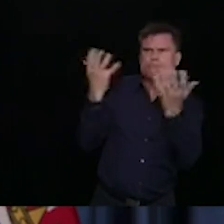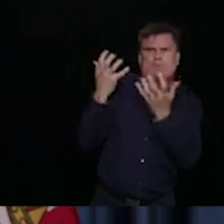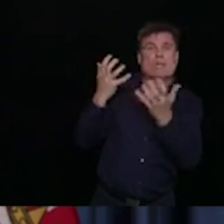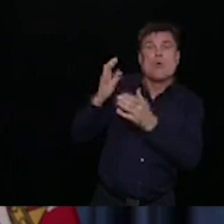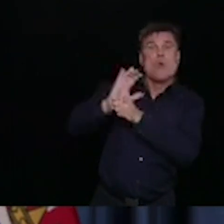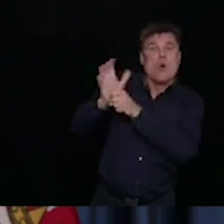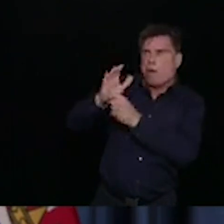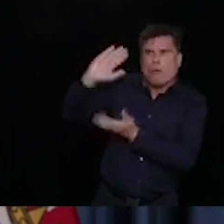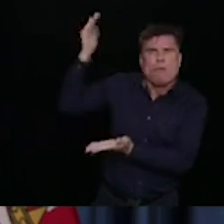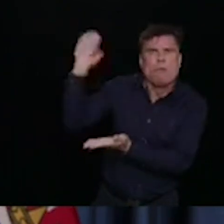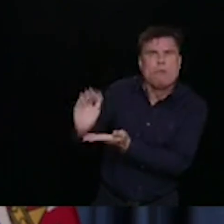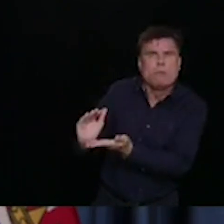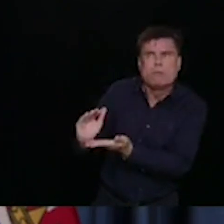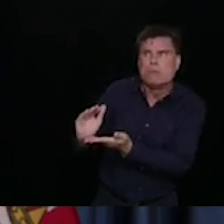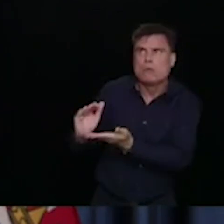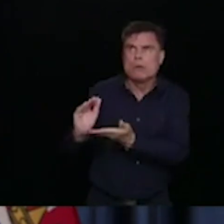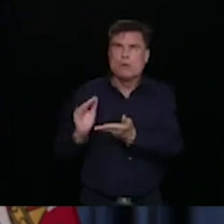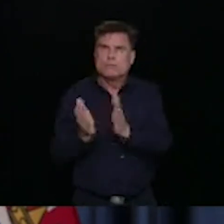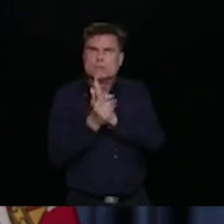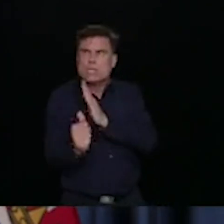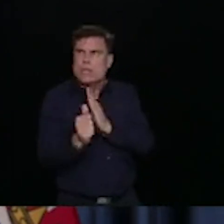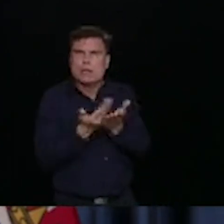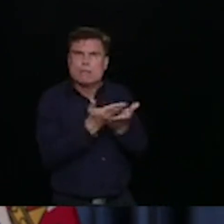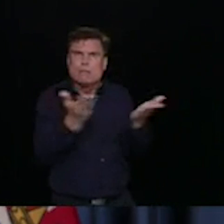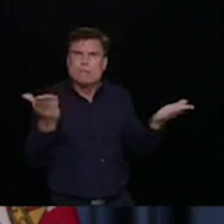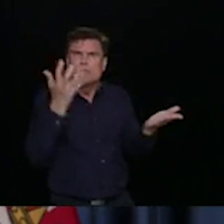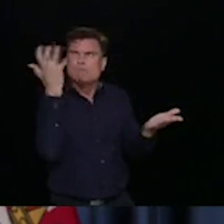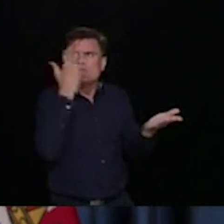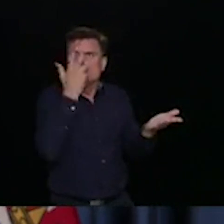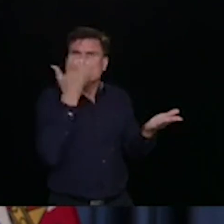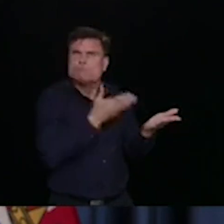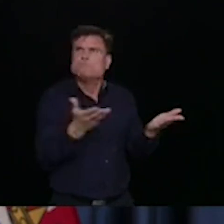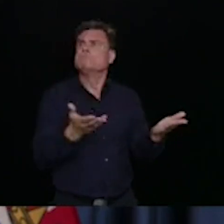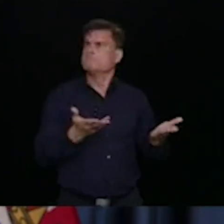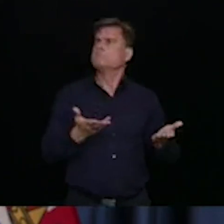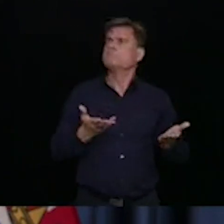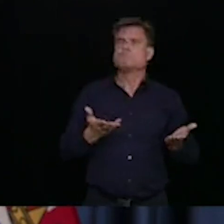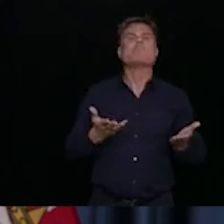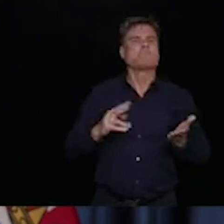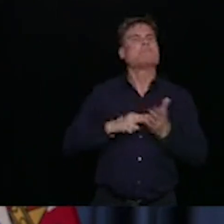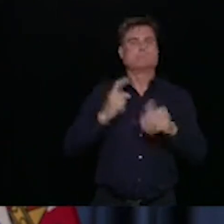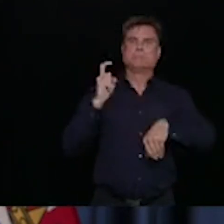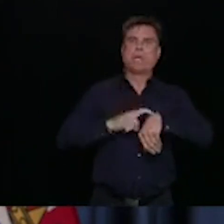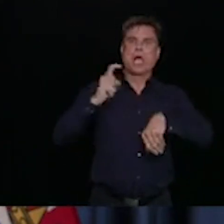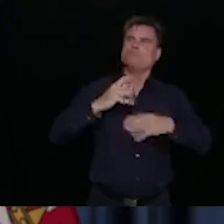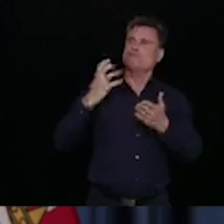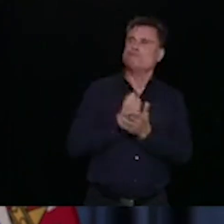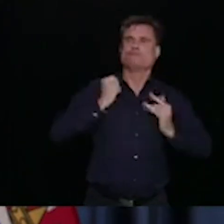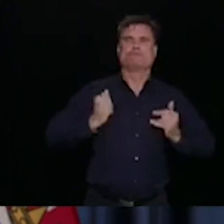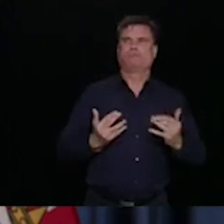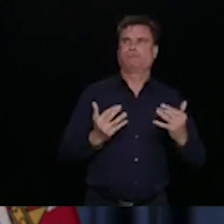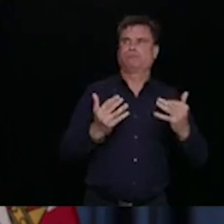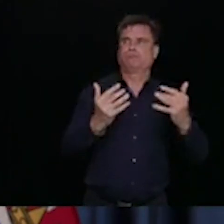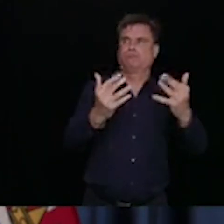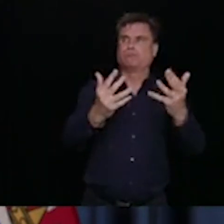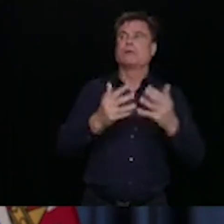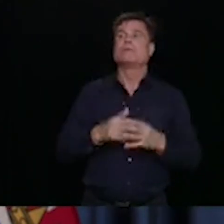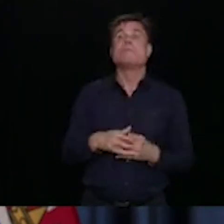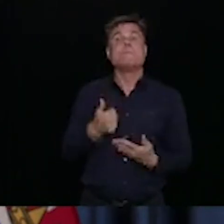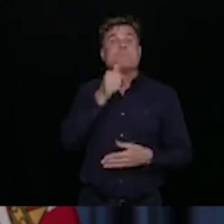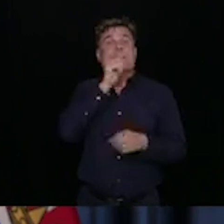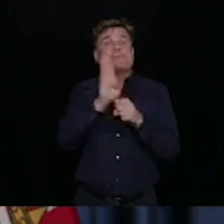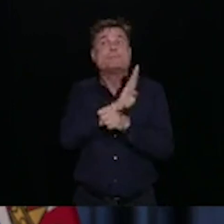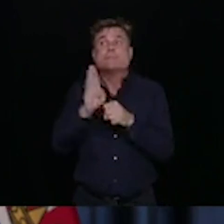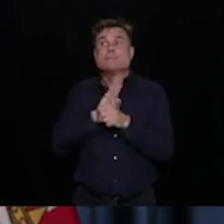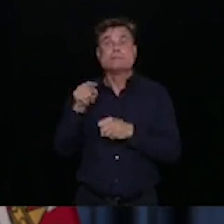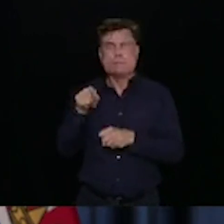skilled, dynamic, multicultural workforce that can help them advance their business interests. That means more private sector investment,